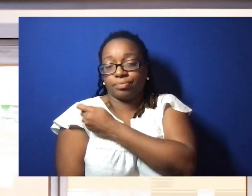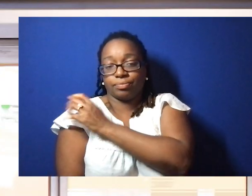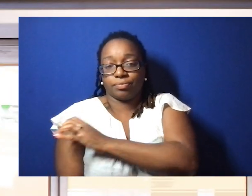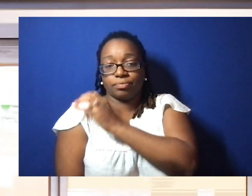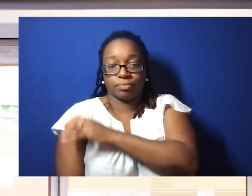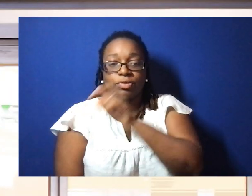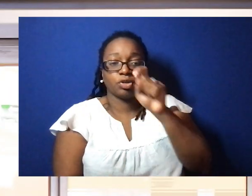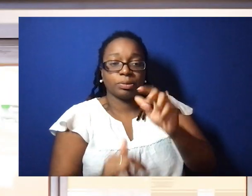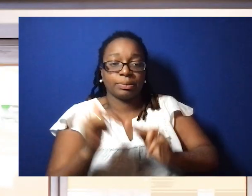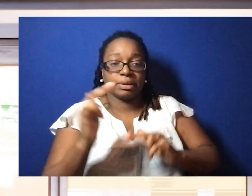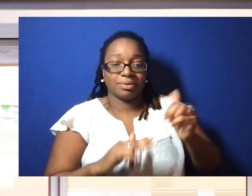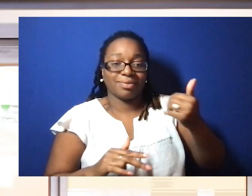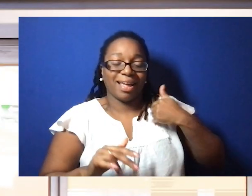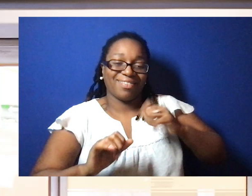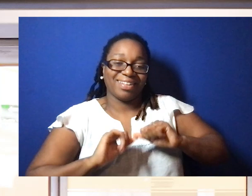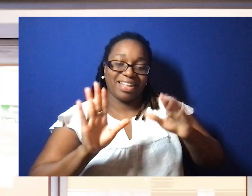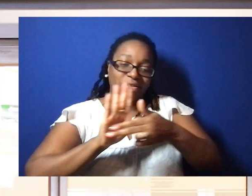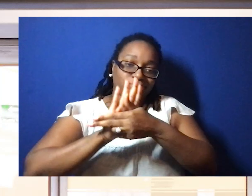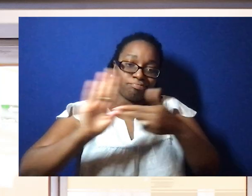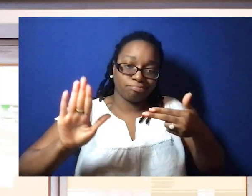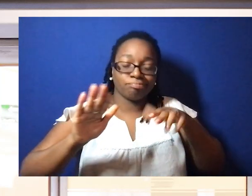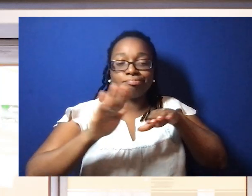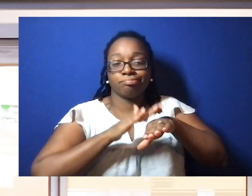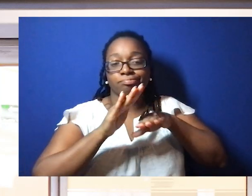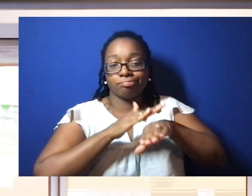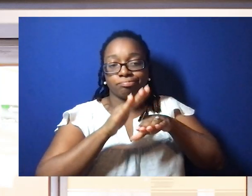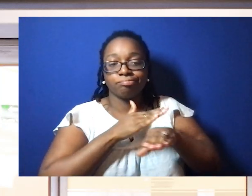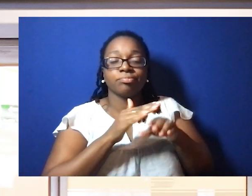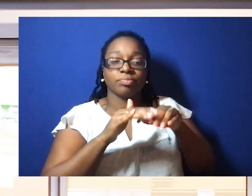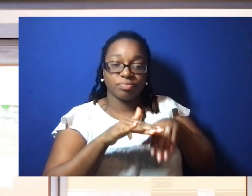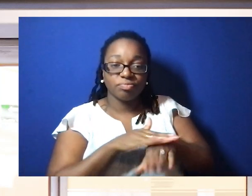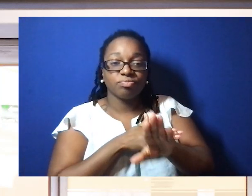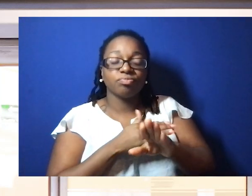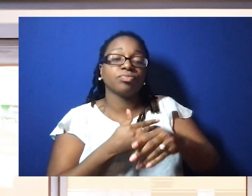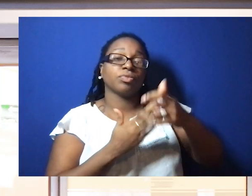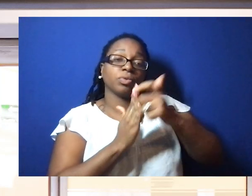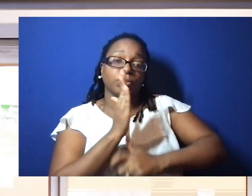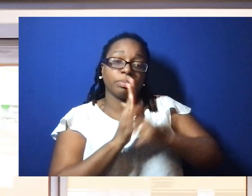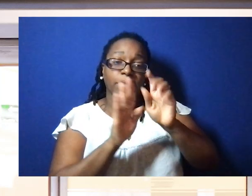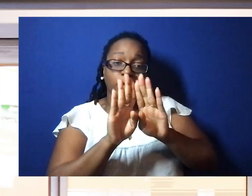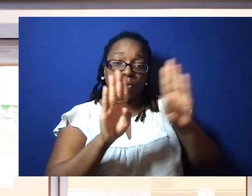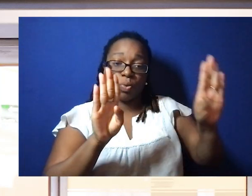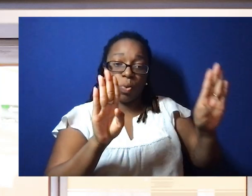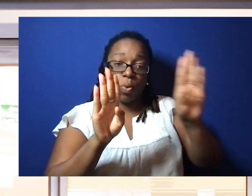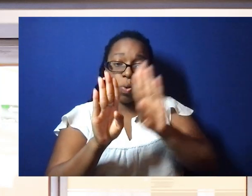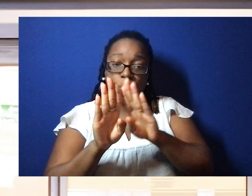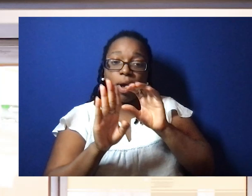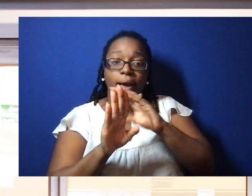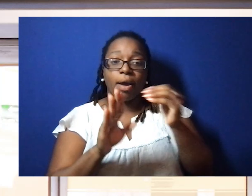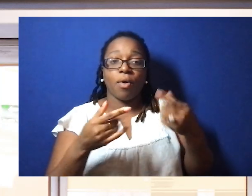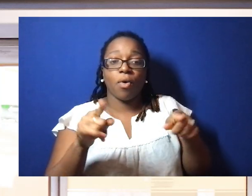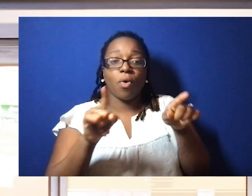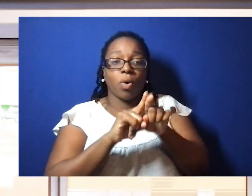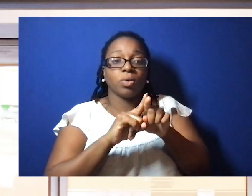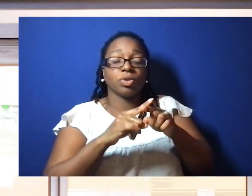Vaccination clinics should be in facilities that have a clearly marked, accessible entrance, automatic doors, and a level threshold